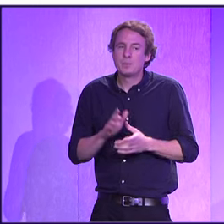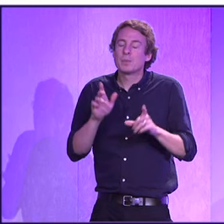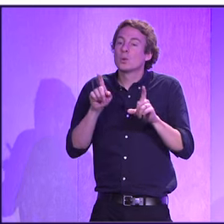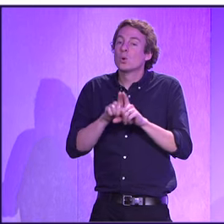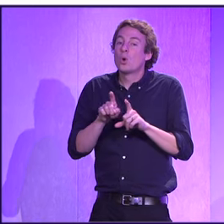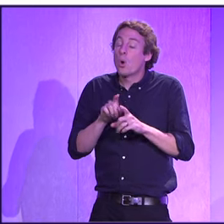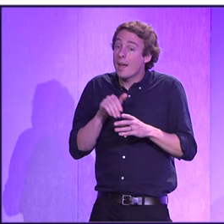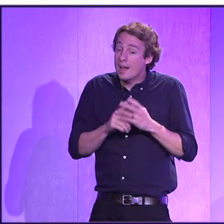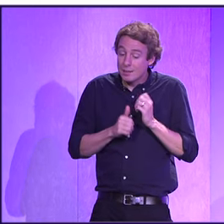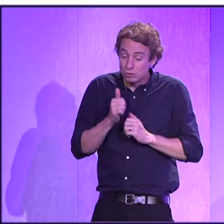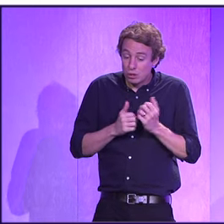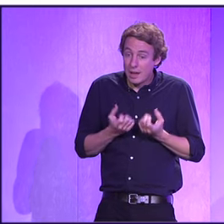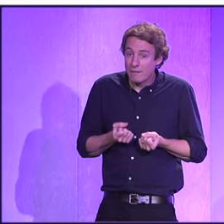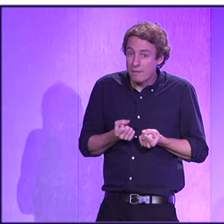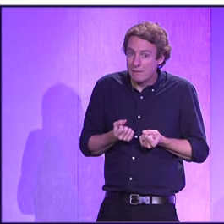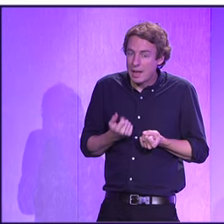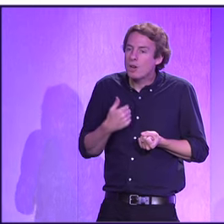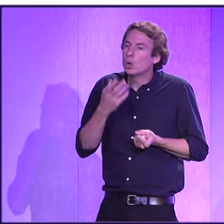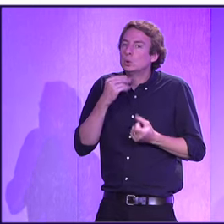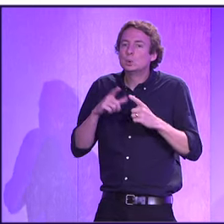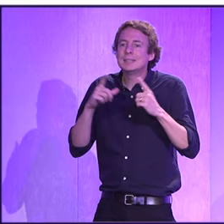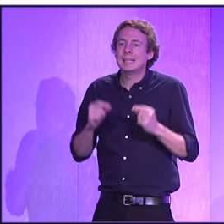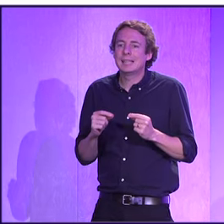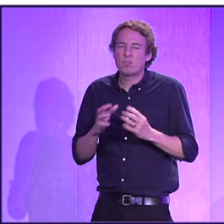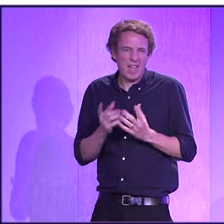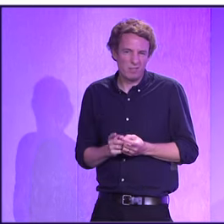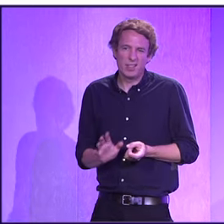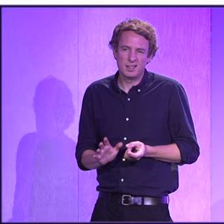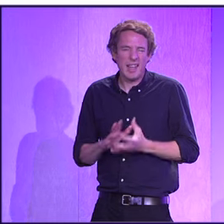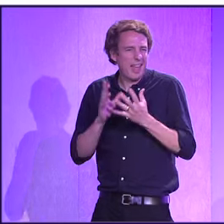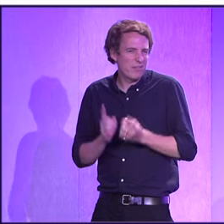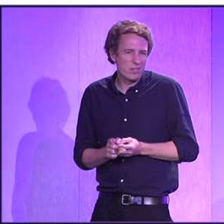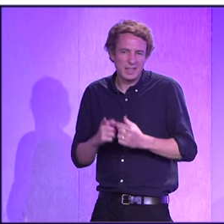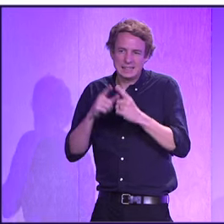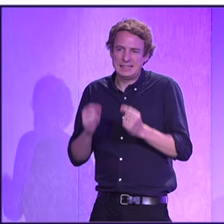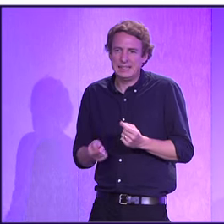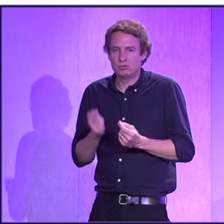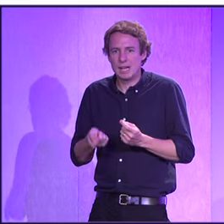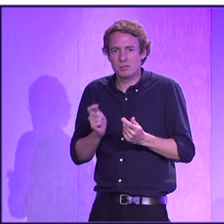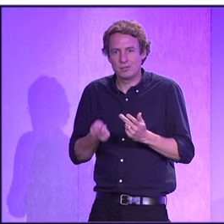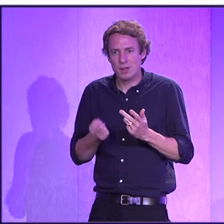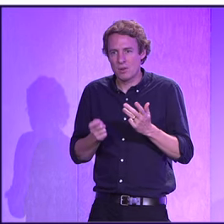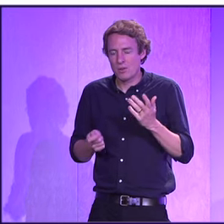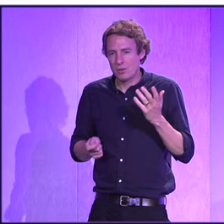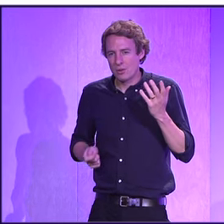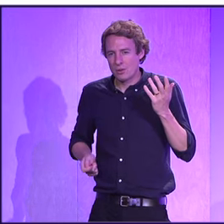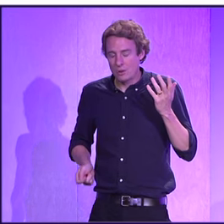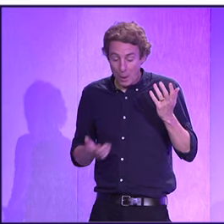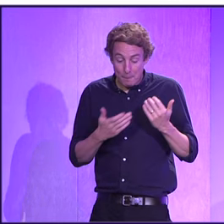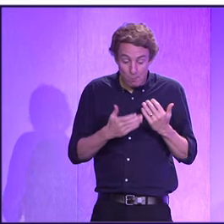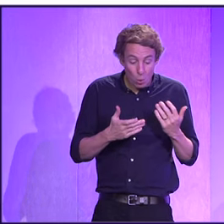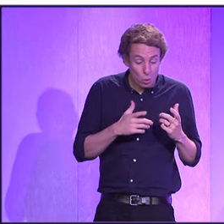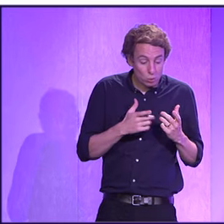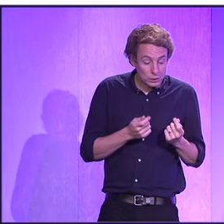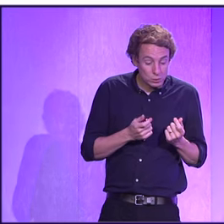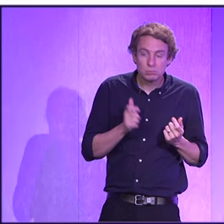And if you have infrastructure, please use tickets. Use tickets for basically everything in your organization. Want more resources? Put